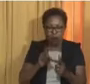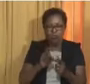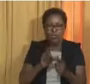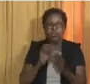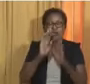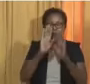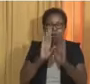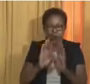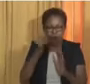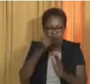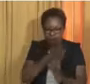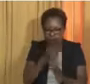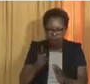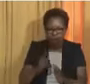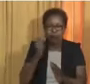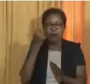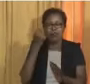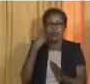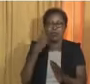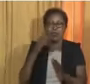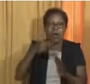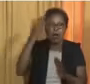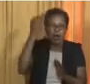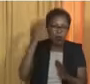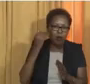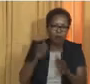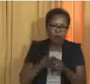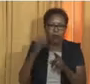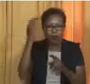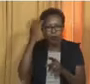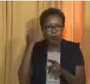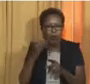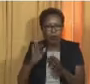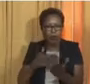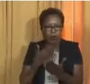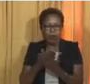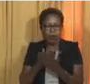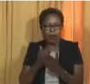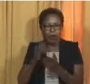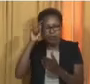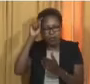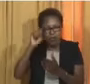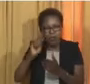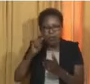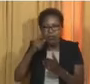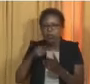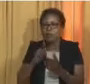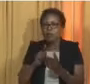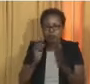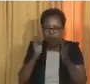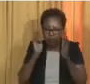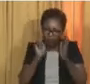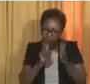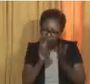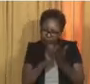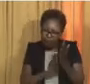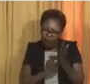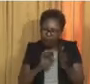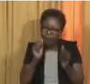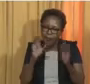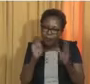the majority of the Court of Appeal judges proceeded to analyze Chapter 16. It was